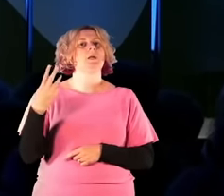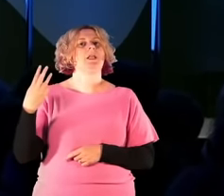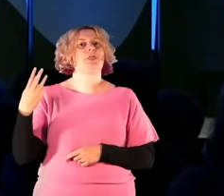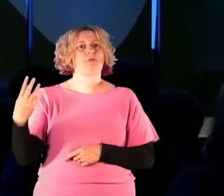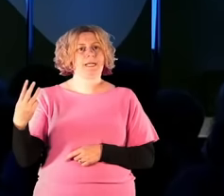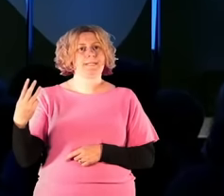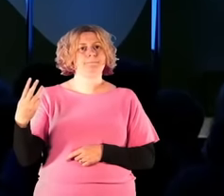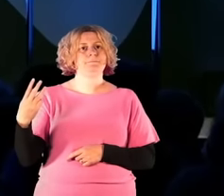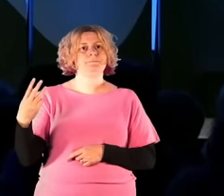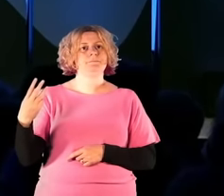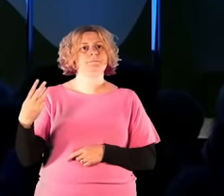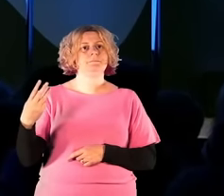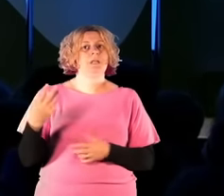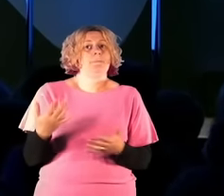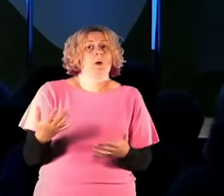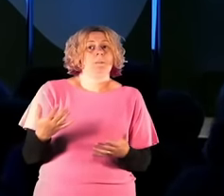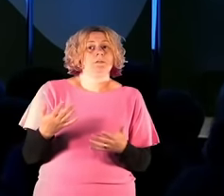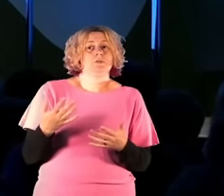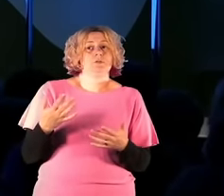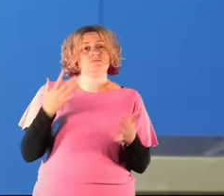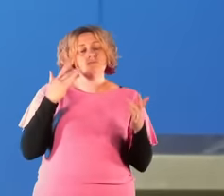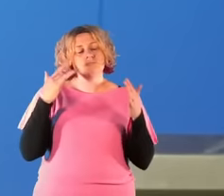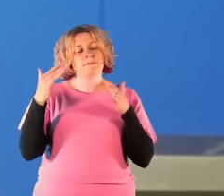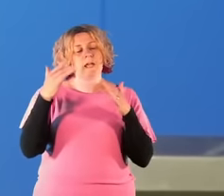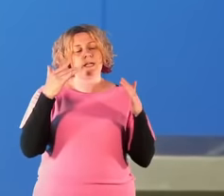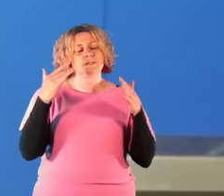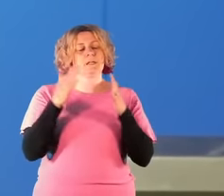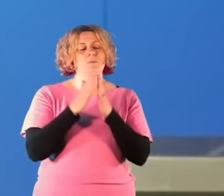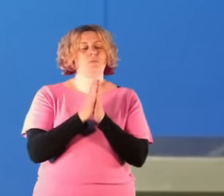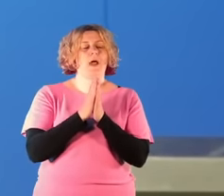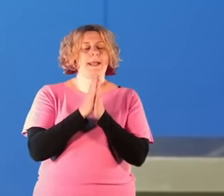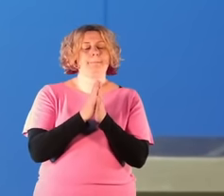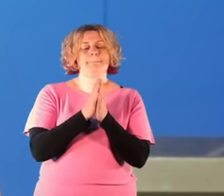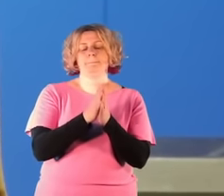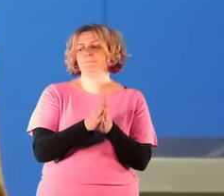to pray, maybe reflect, and then I'll lead us in a prayer.